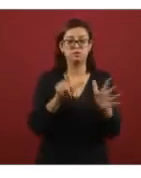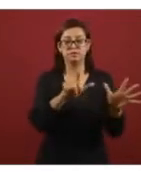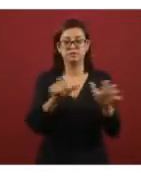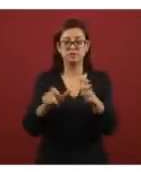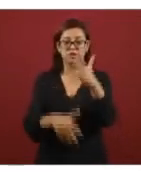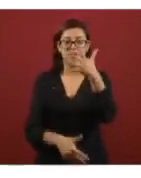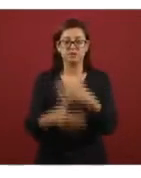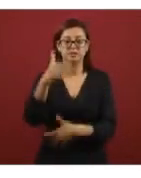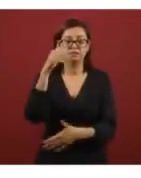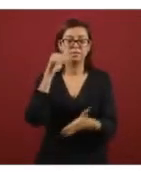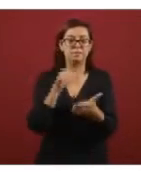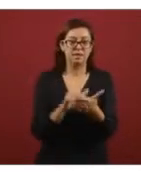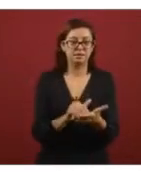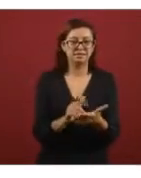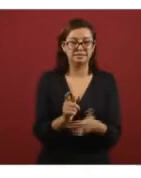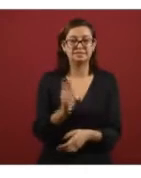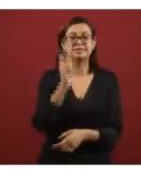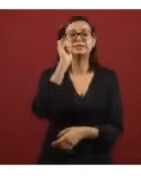at